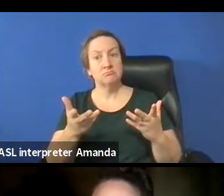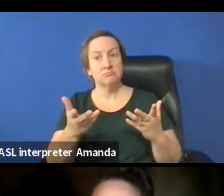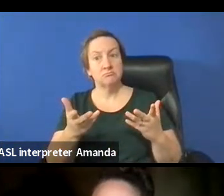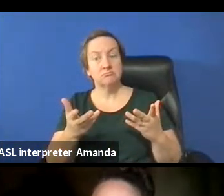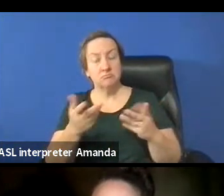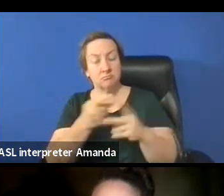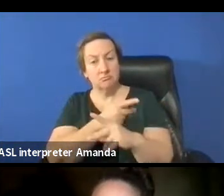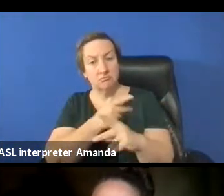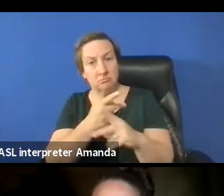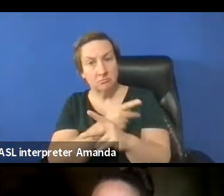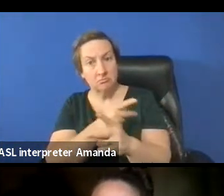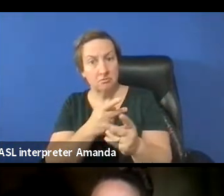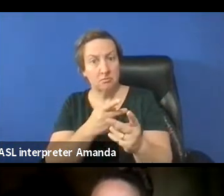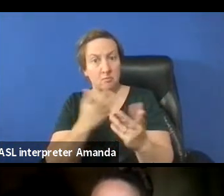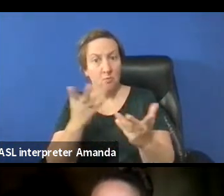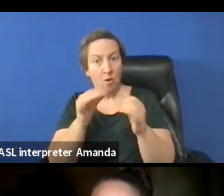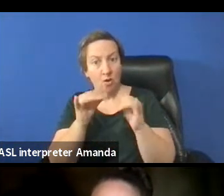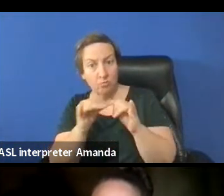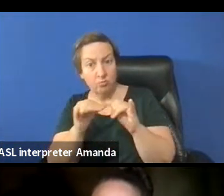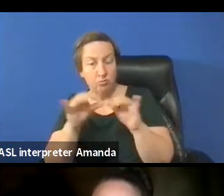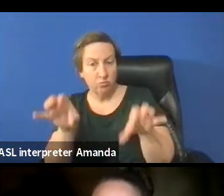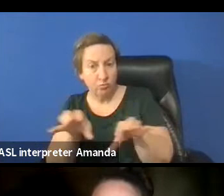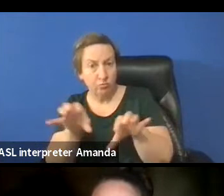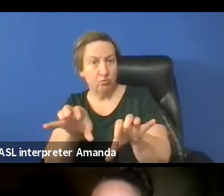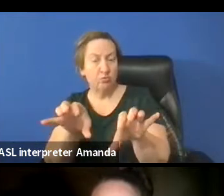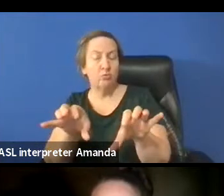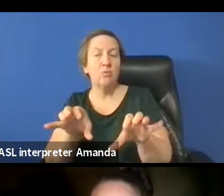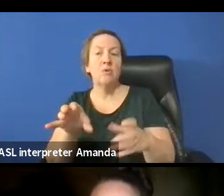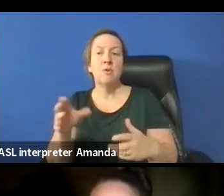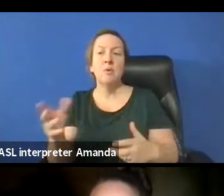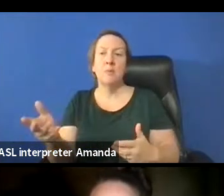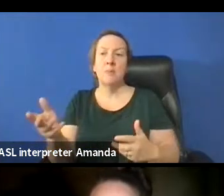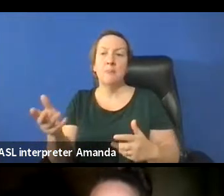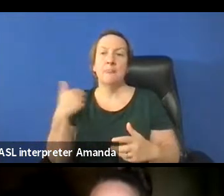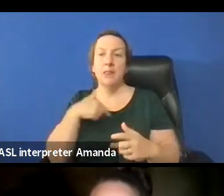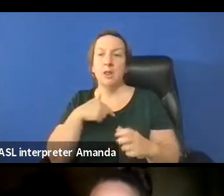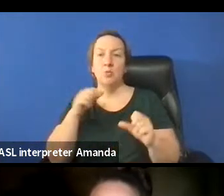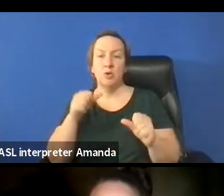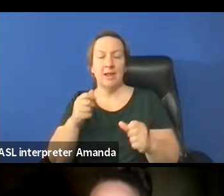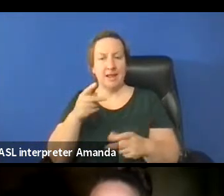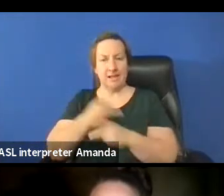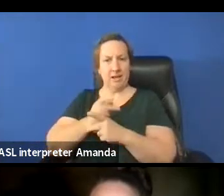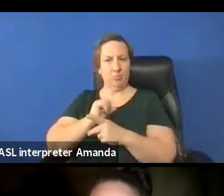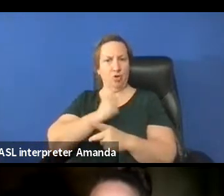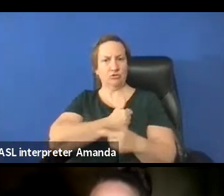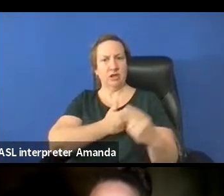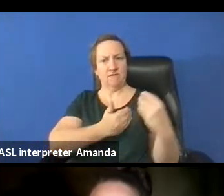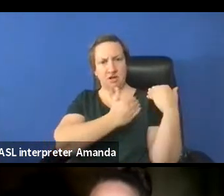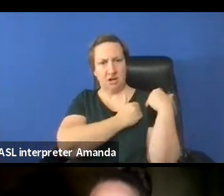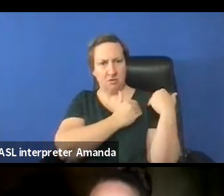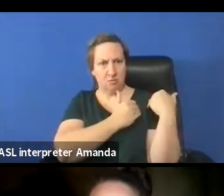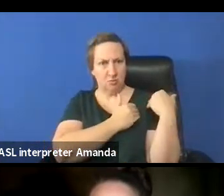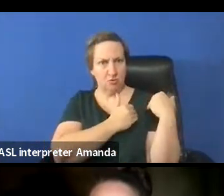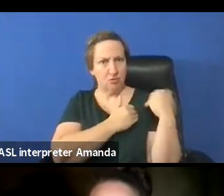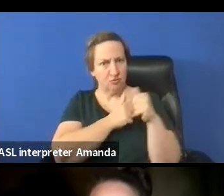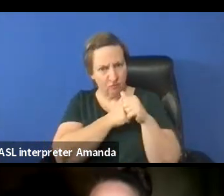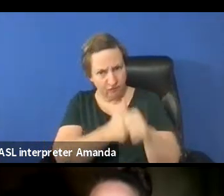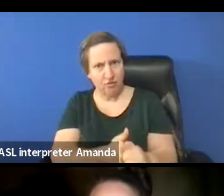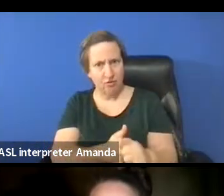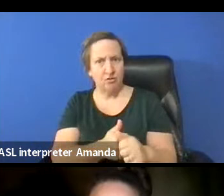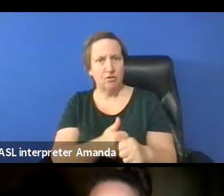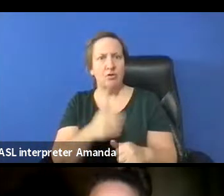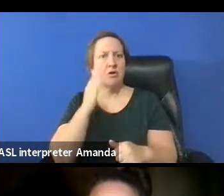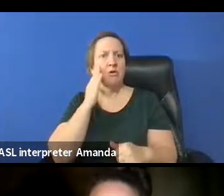of the performance measures, we can hold ourselves accountable and all sorts of accountability. I know Caitlin